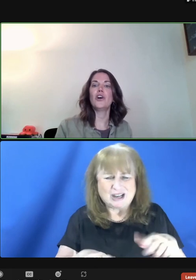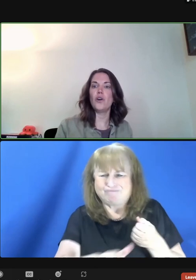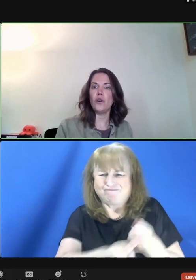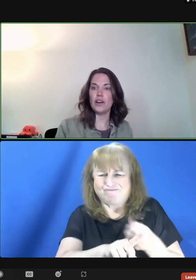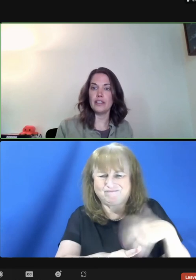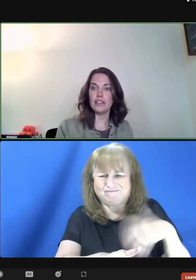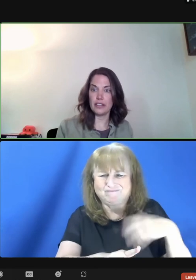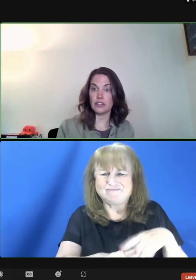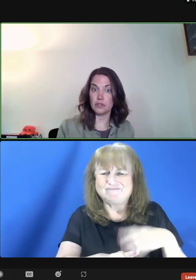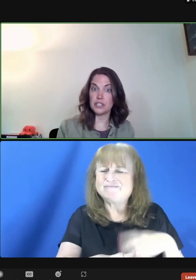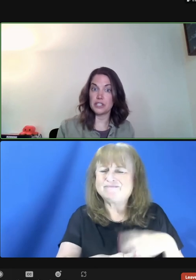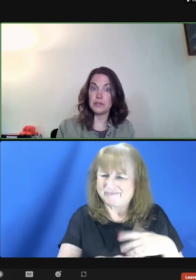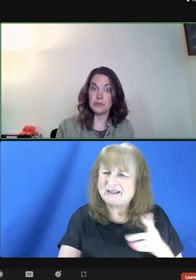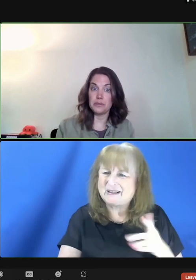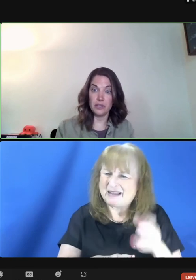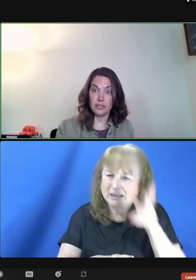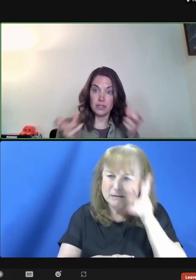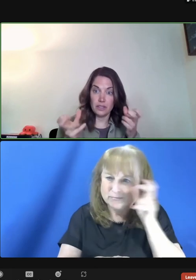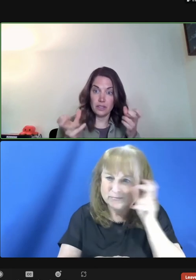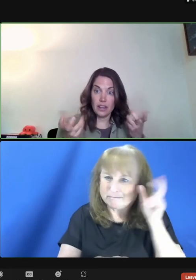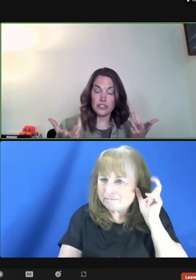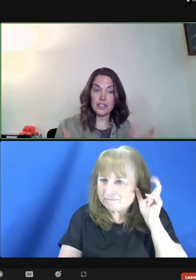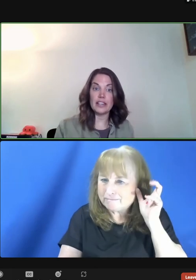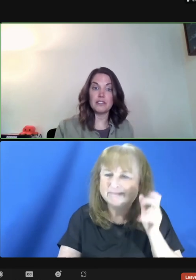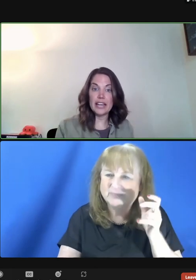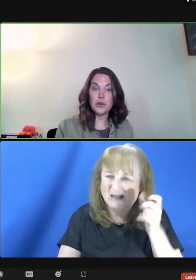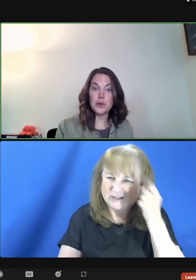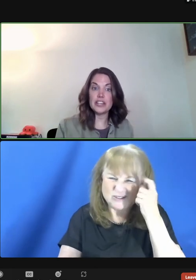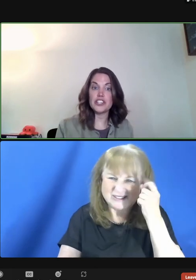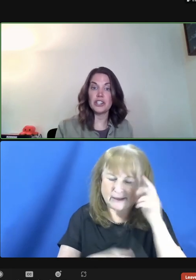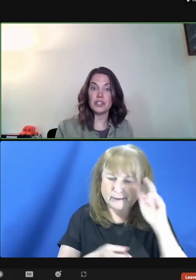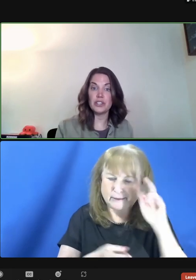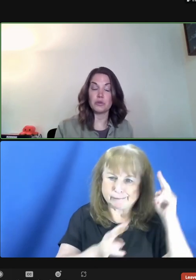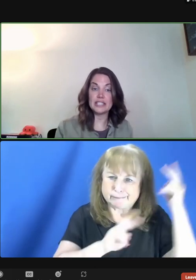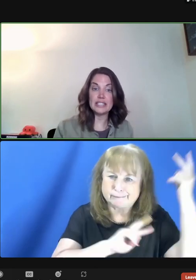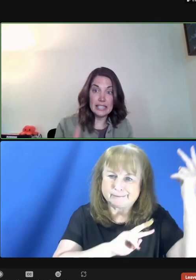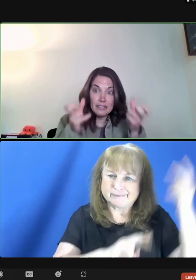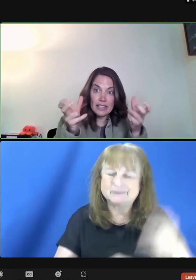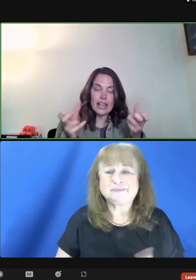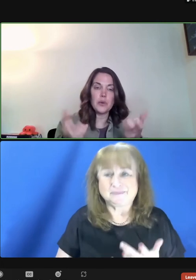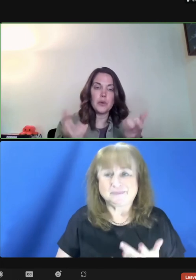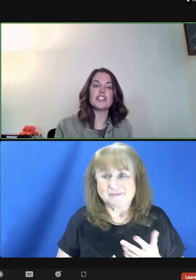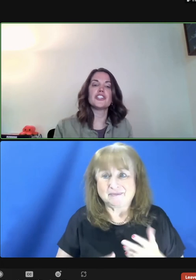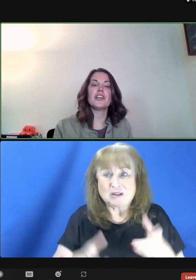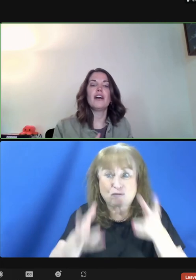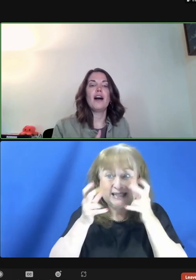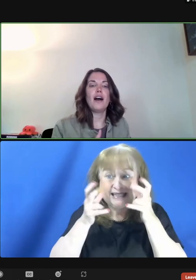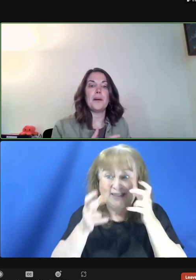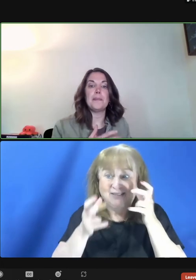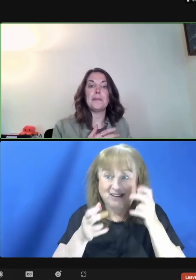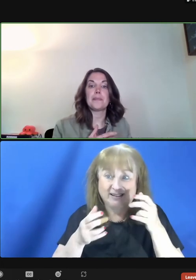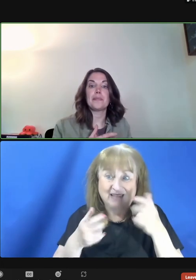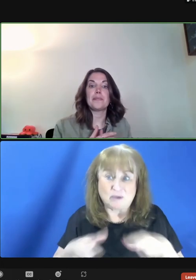impact on their receptive understanding of language or receiving